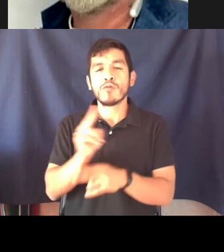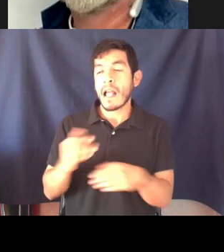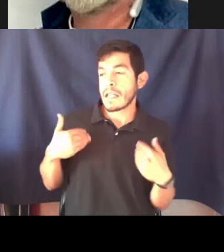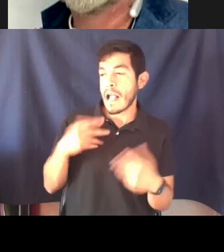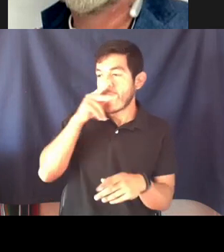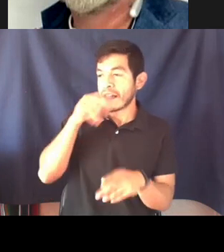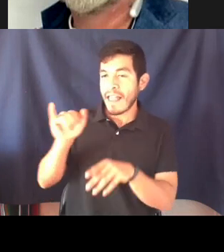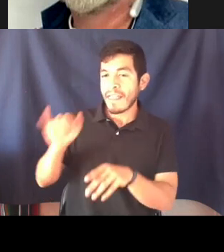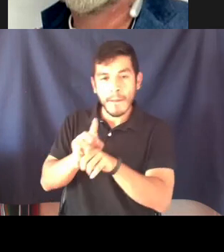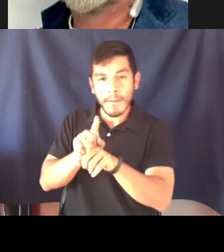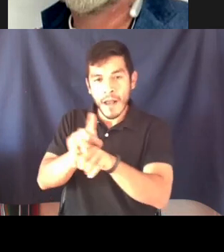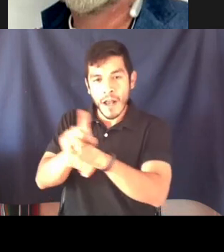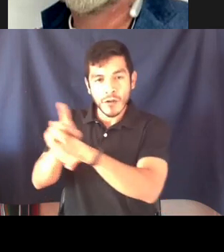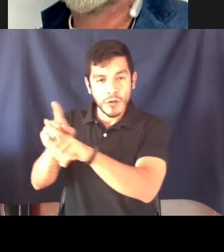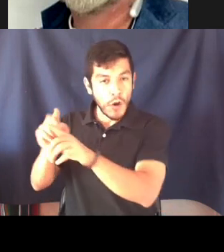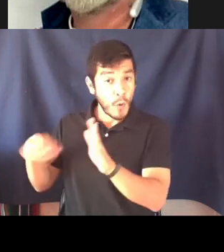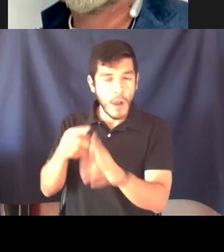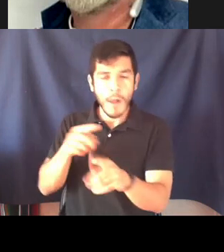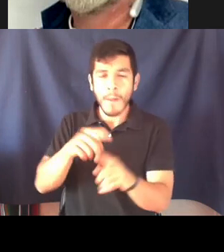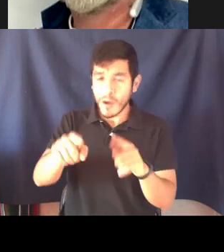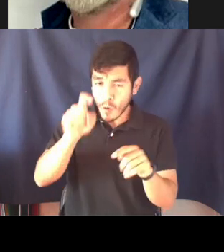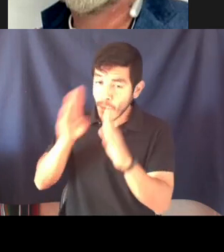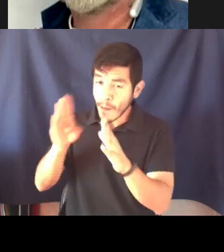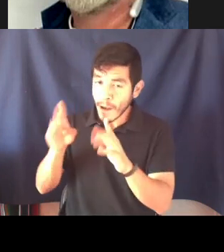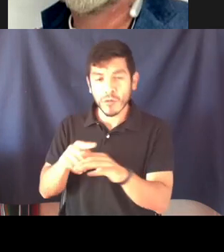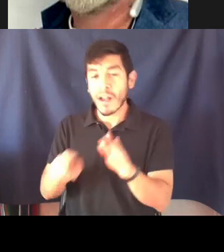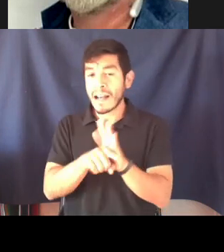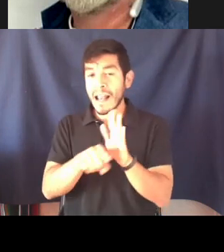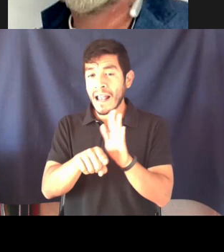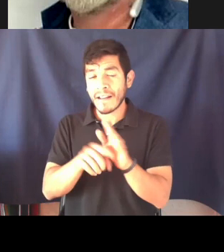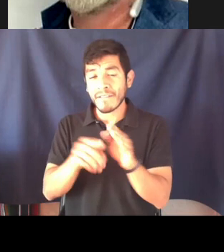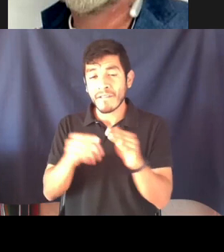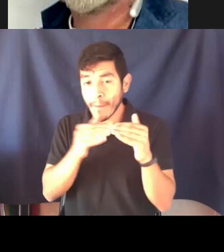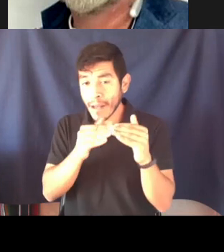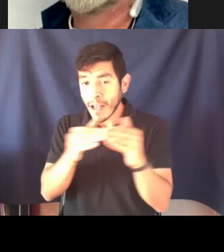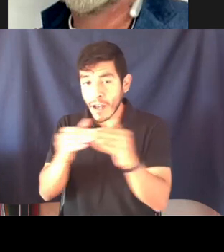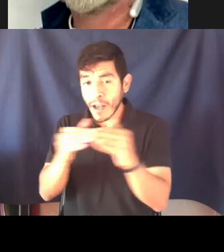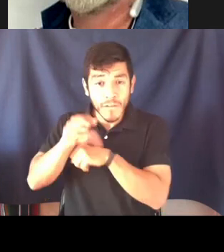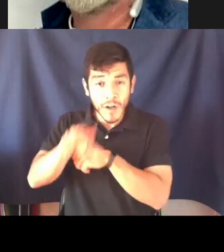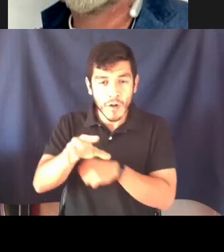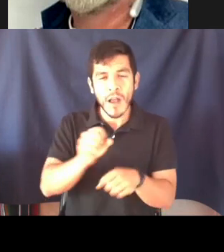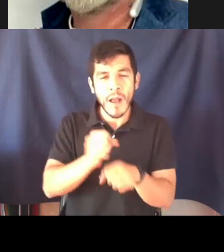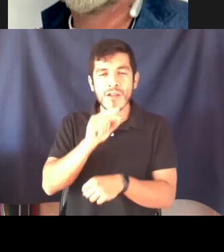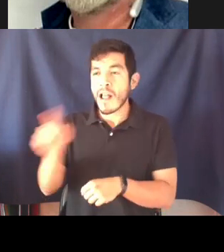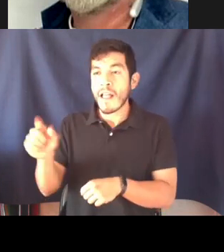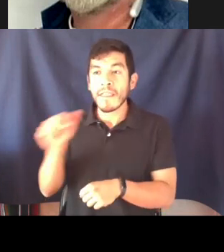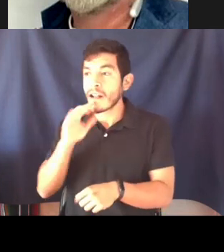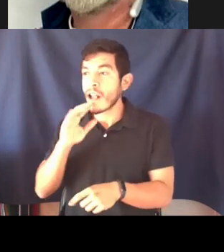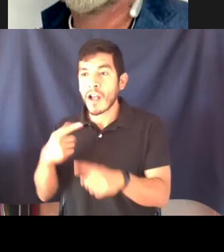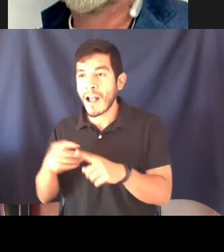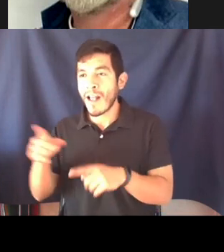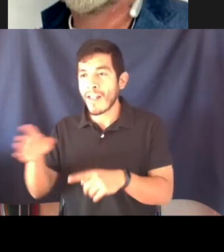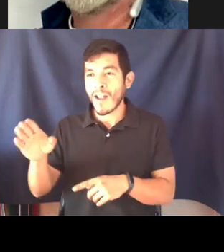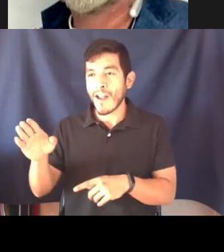peer influences. And, you know, you don't want them talking about the kegger they were at last weekend with their elementary